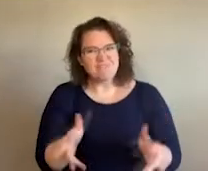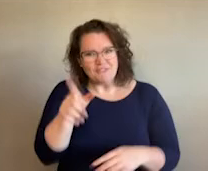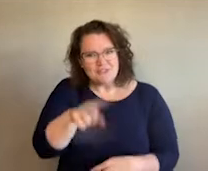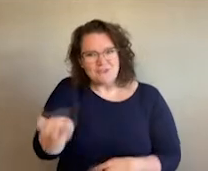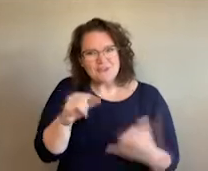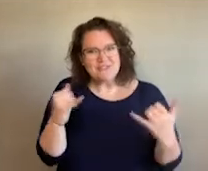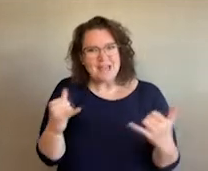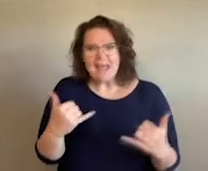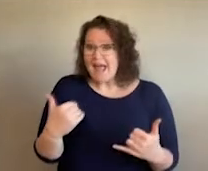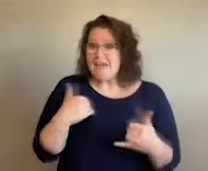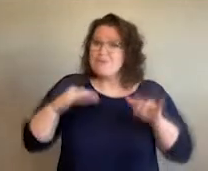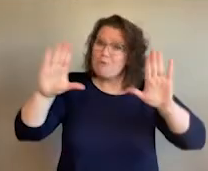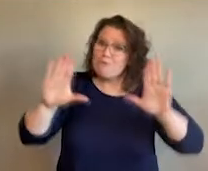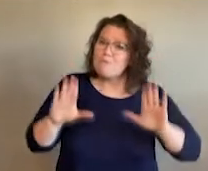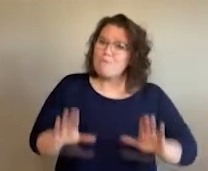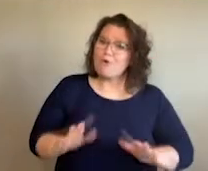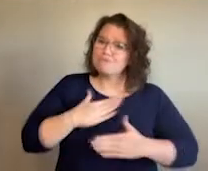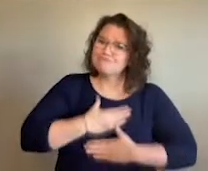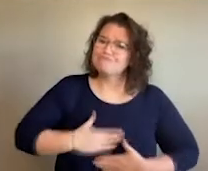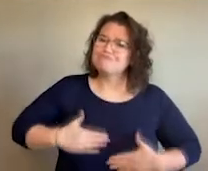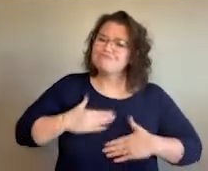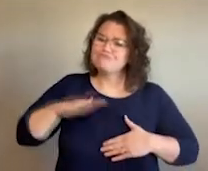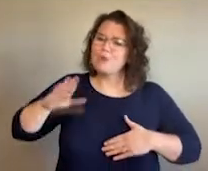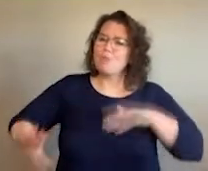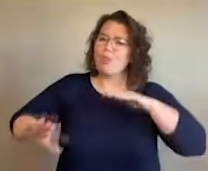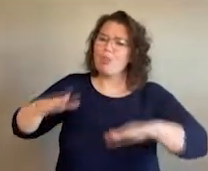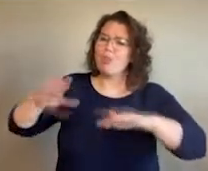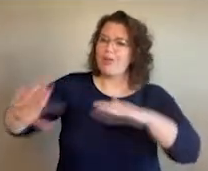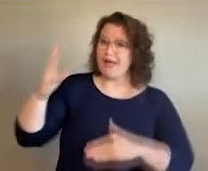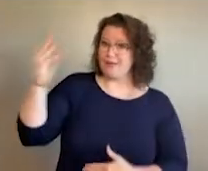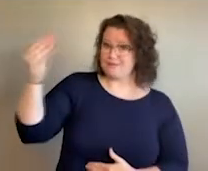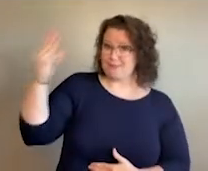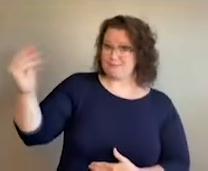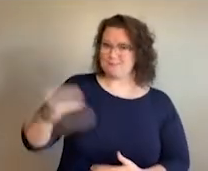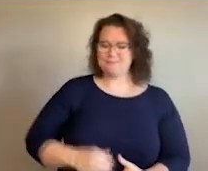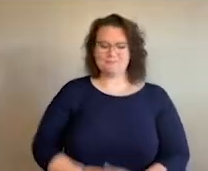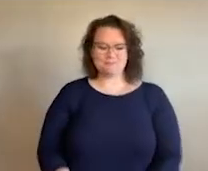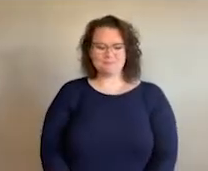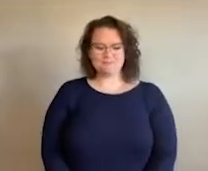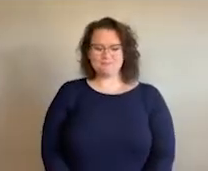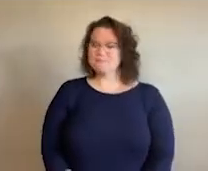and I hope you have a fabulous time on your nature walk.